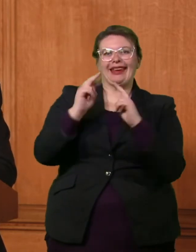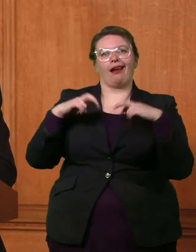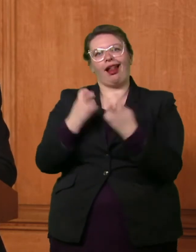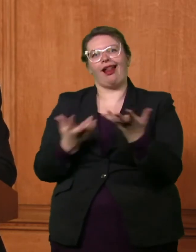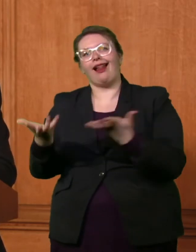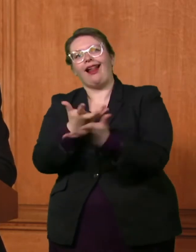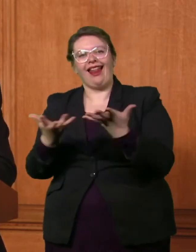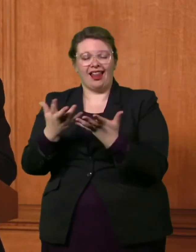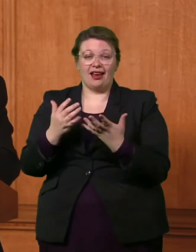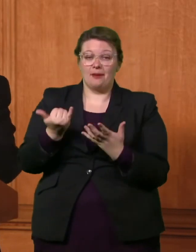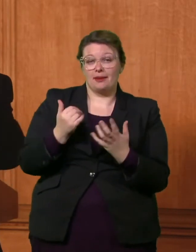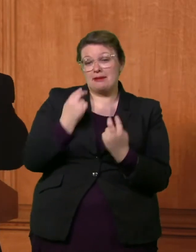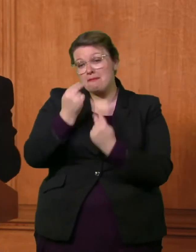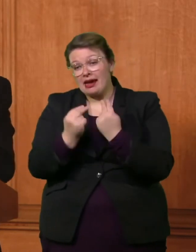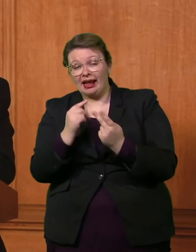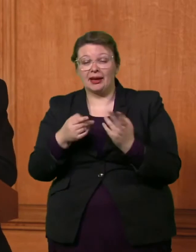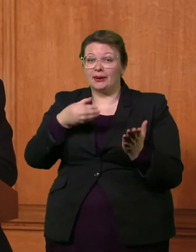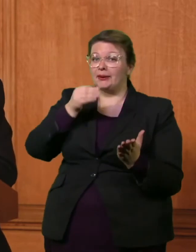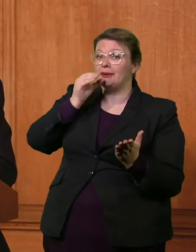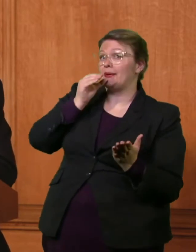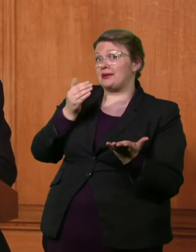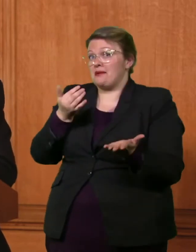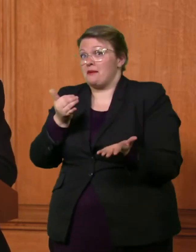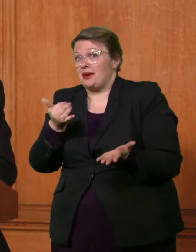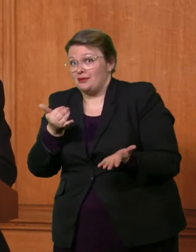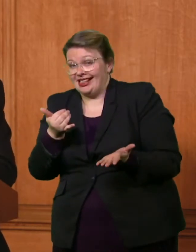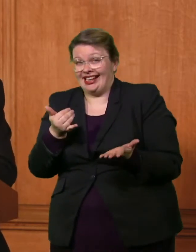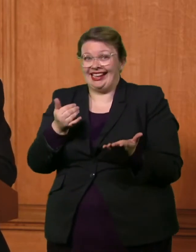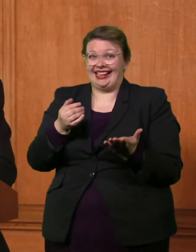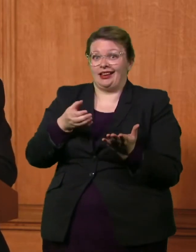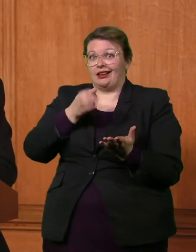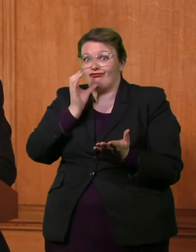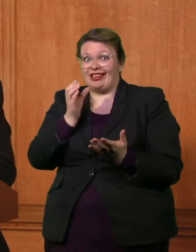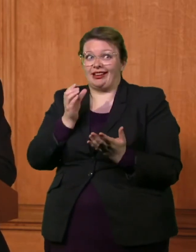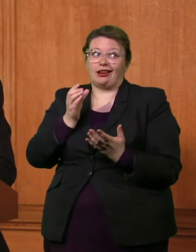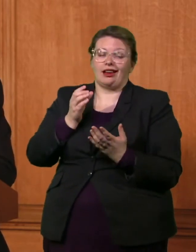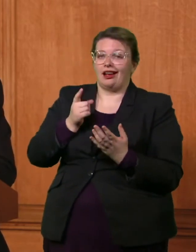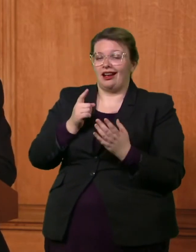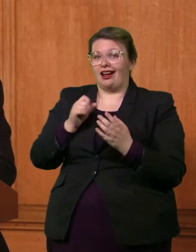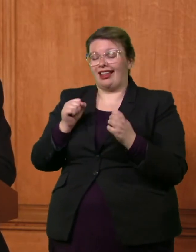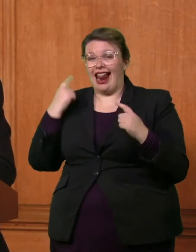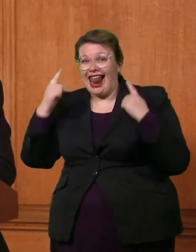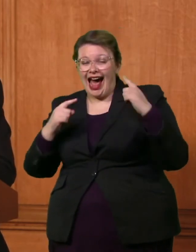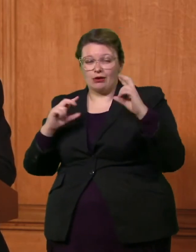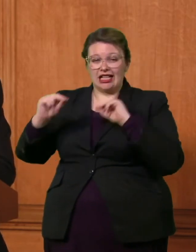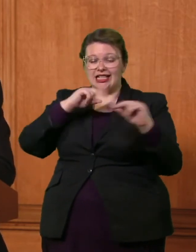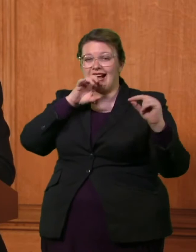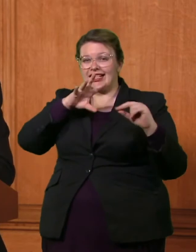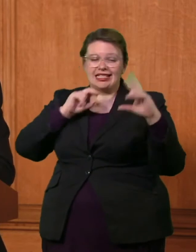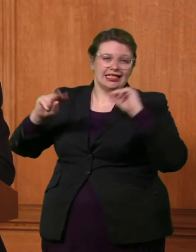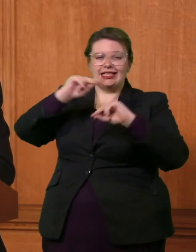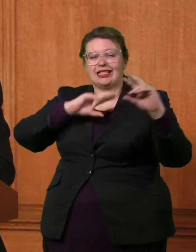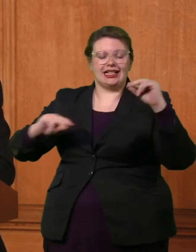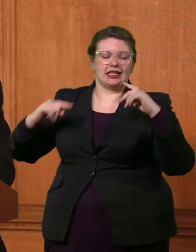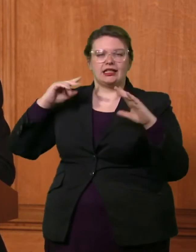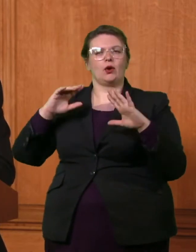also consumed at the same time, and the volume goes up in the place, of course, it is likely that there will be